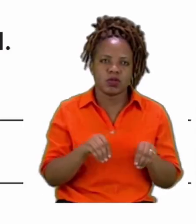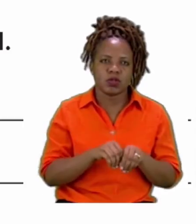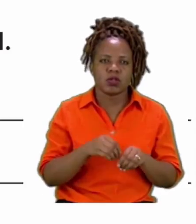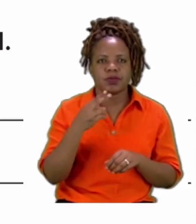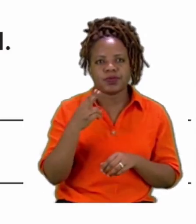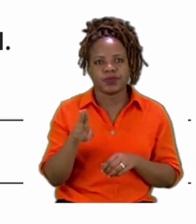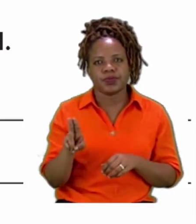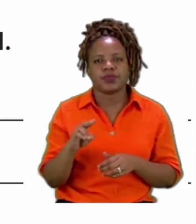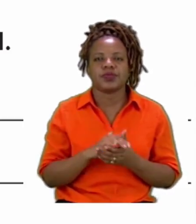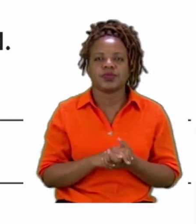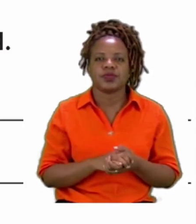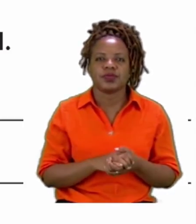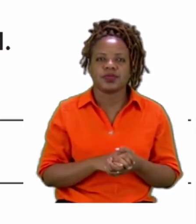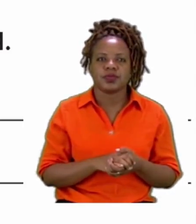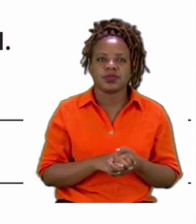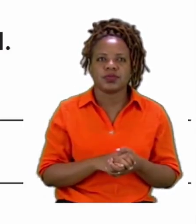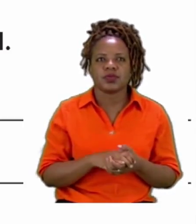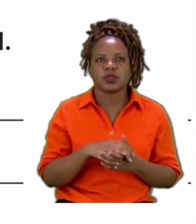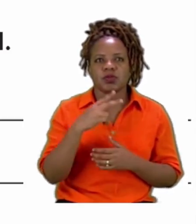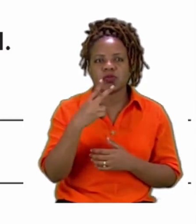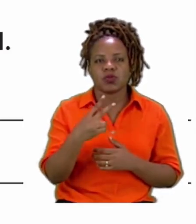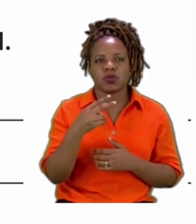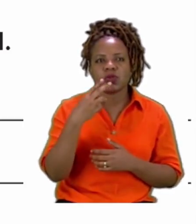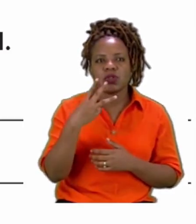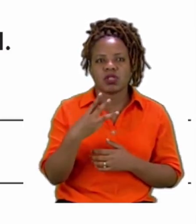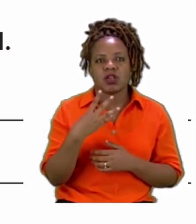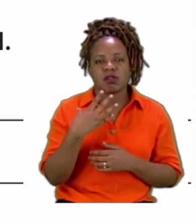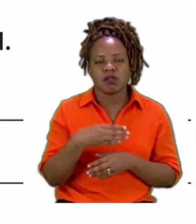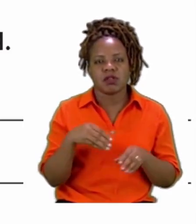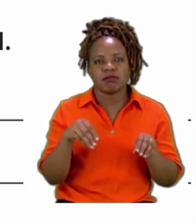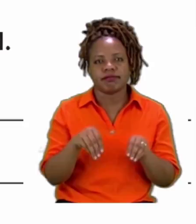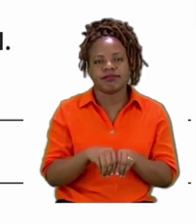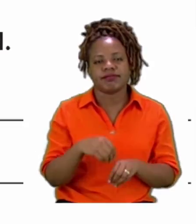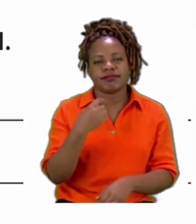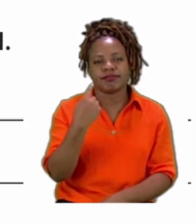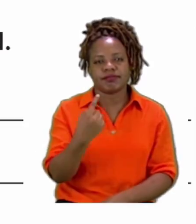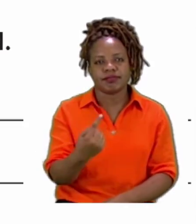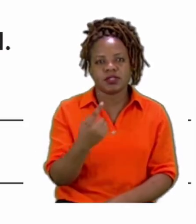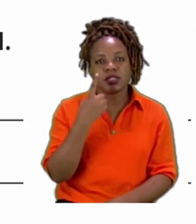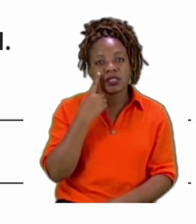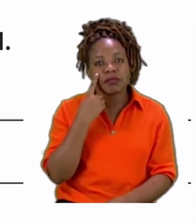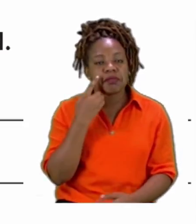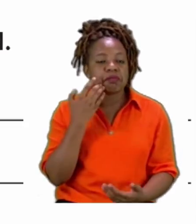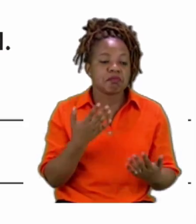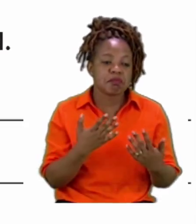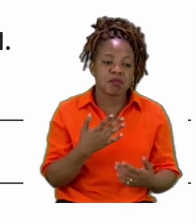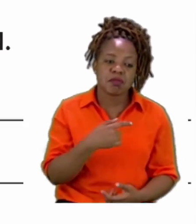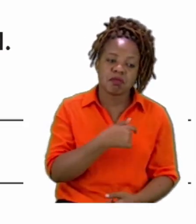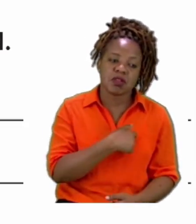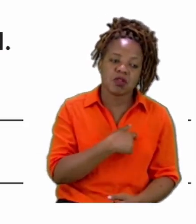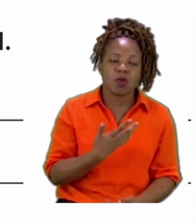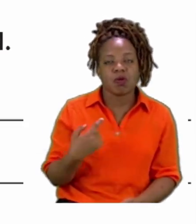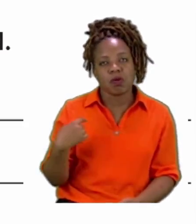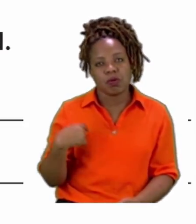I want you to now do the rest by yourselves. Take a good look at whether it's a boy or a girl, and when you're starting